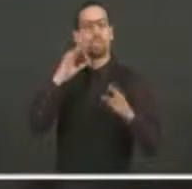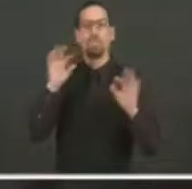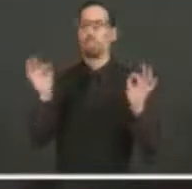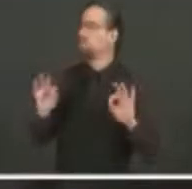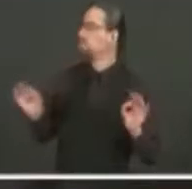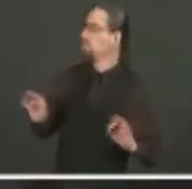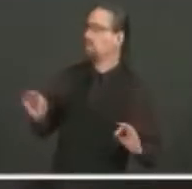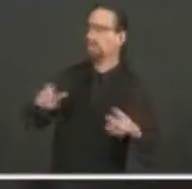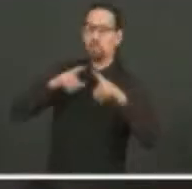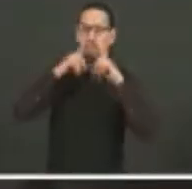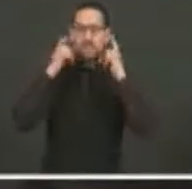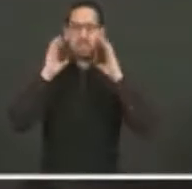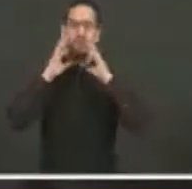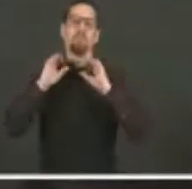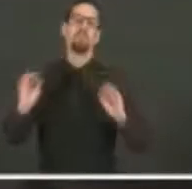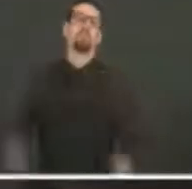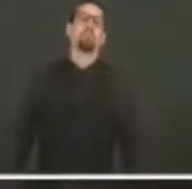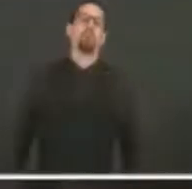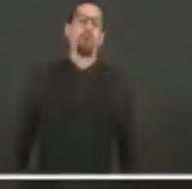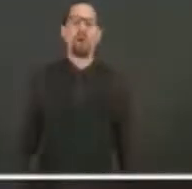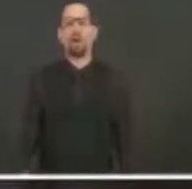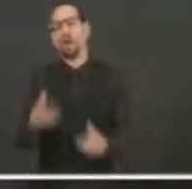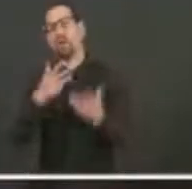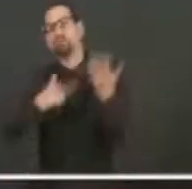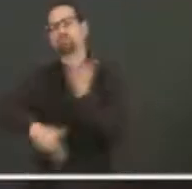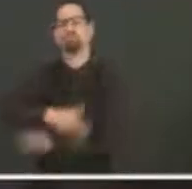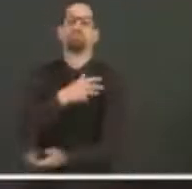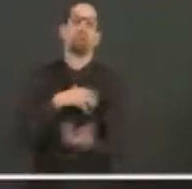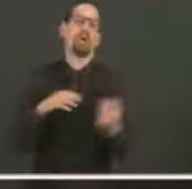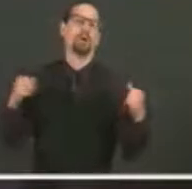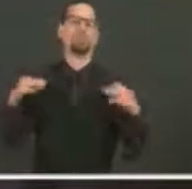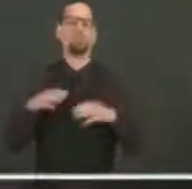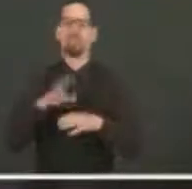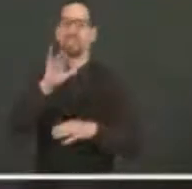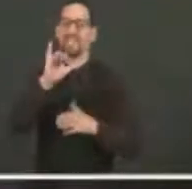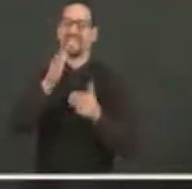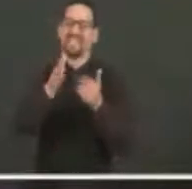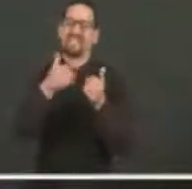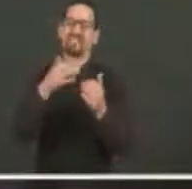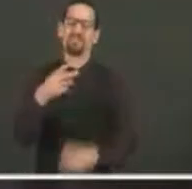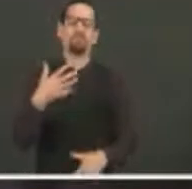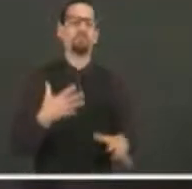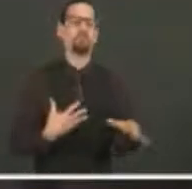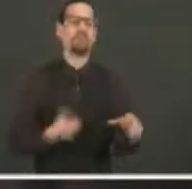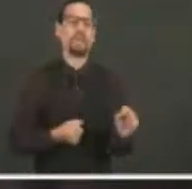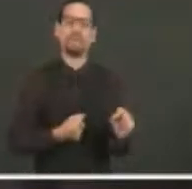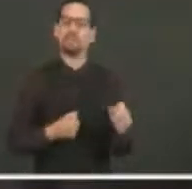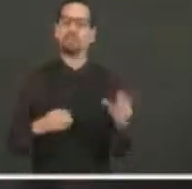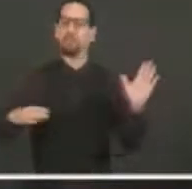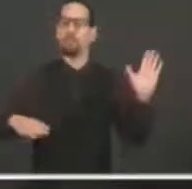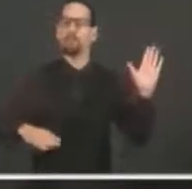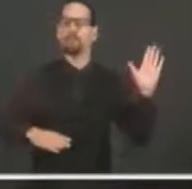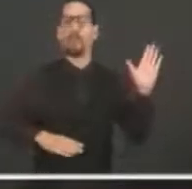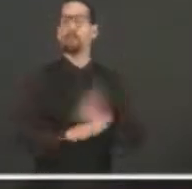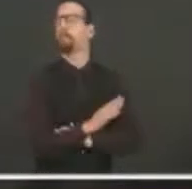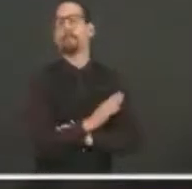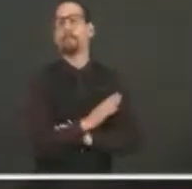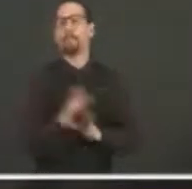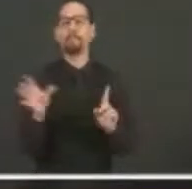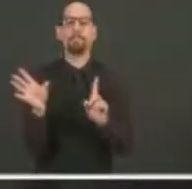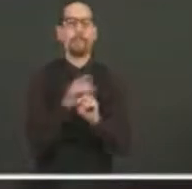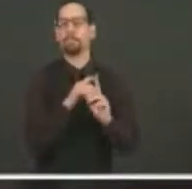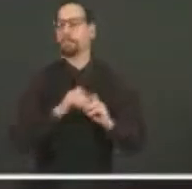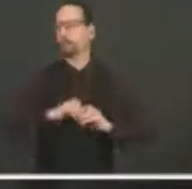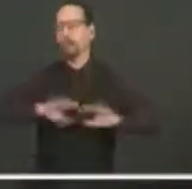memory. You go up the curve really fast. Once this thing starts compounding, you go up the curve really fast. So my mantra is stay ahead of